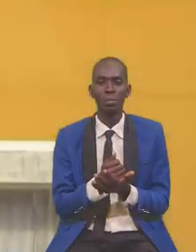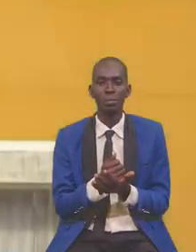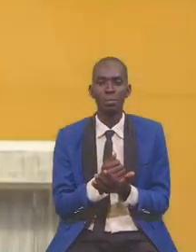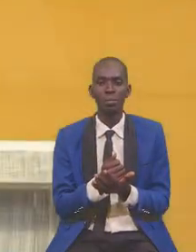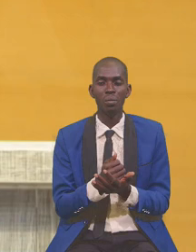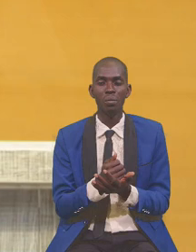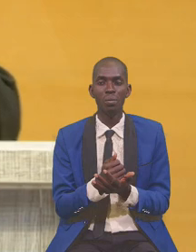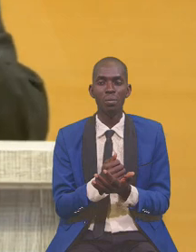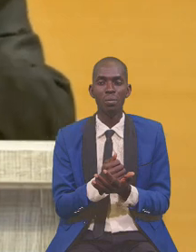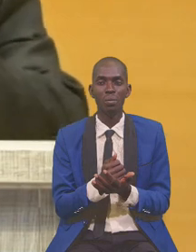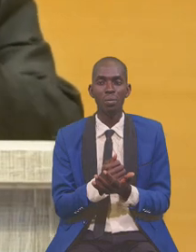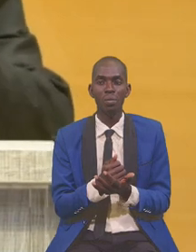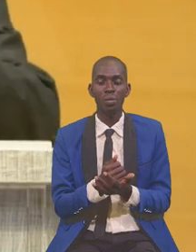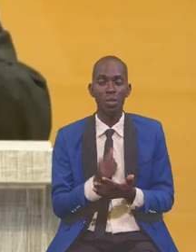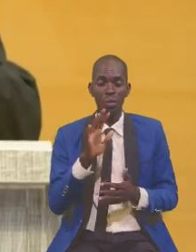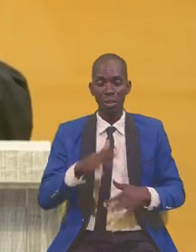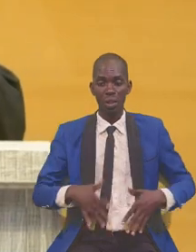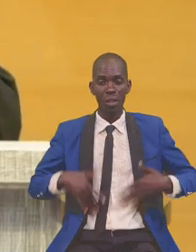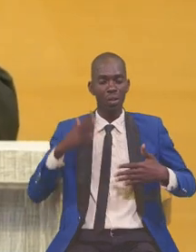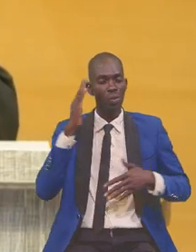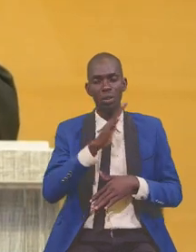Life will never be the same again.